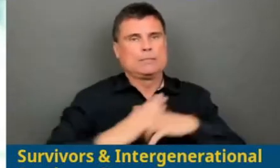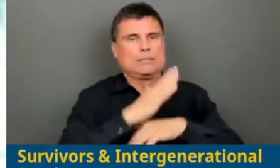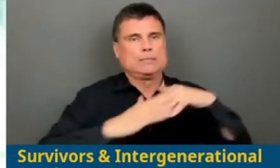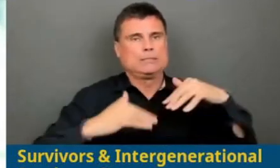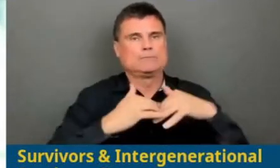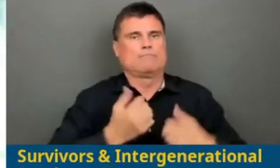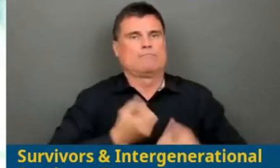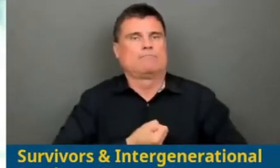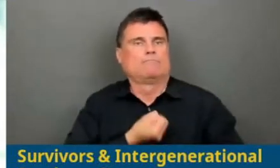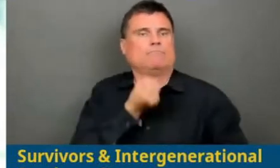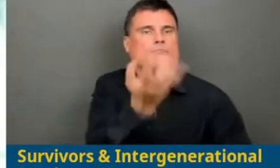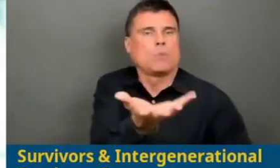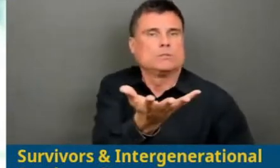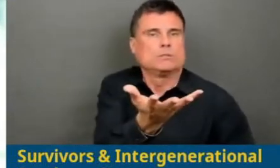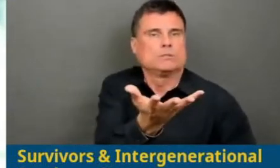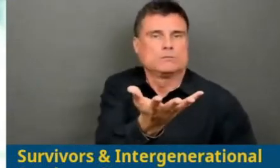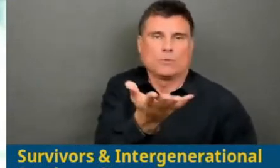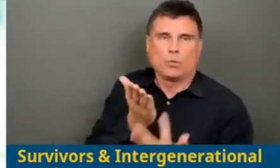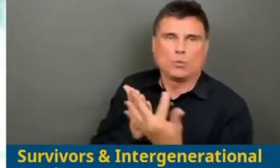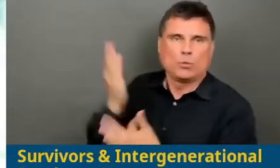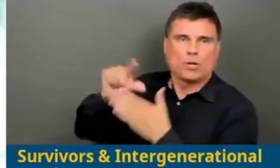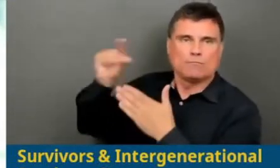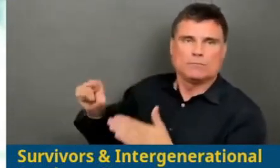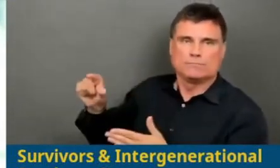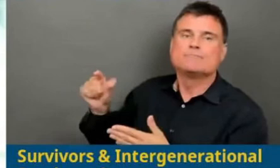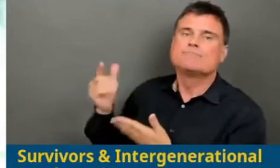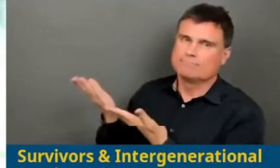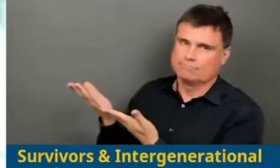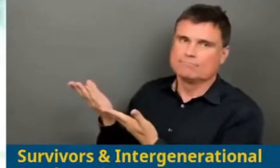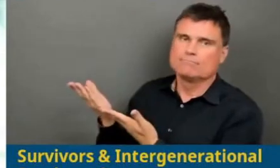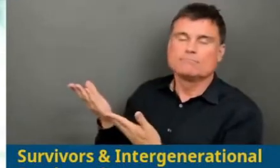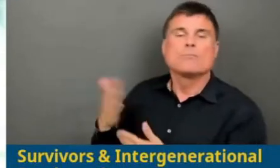I want to acknowledge all of our matriarchs throughout the province.